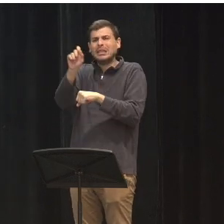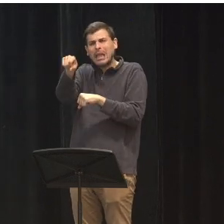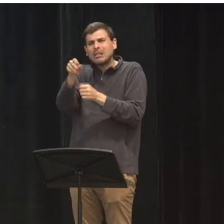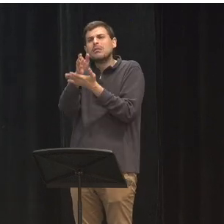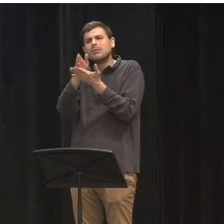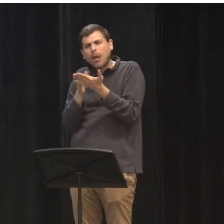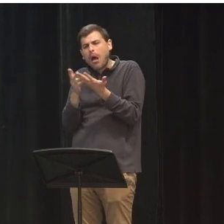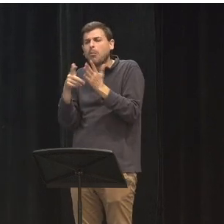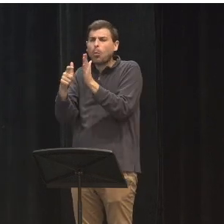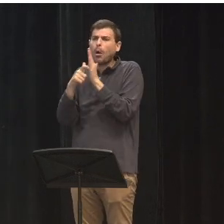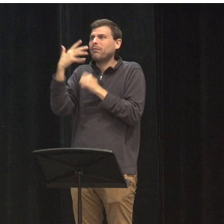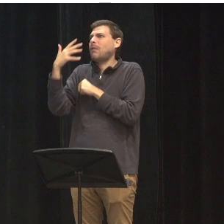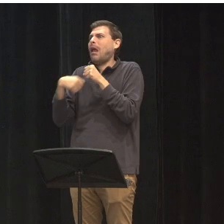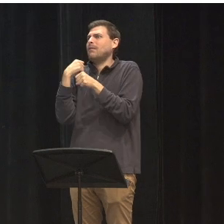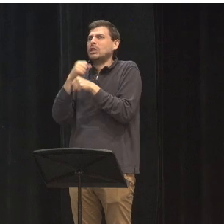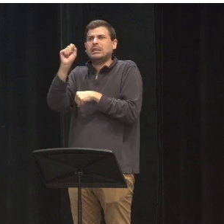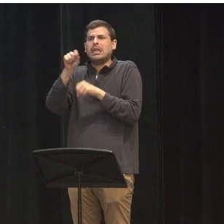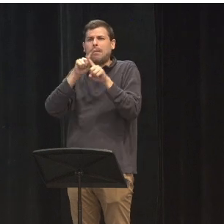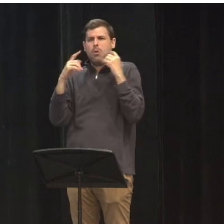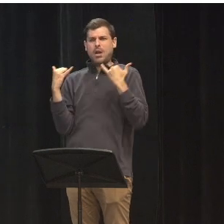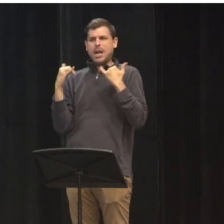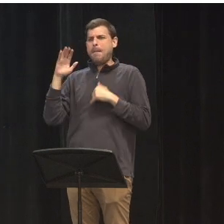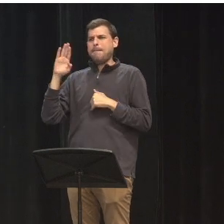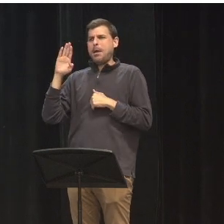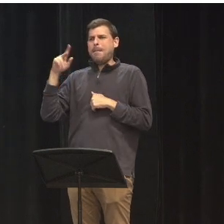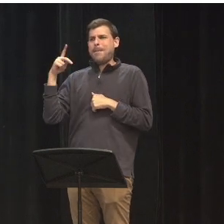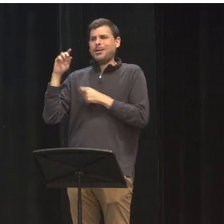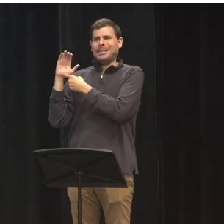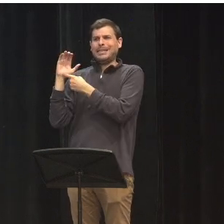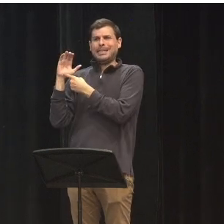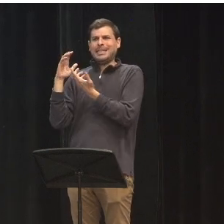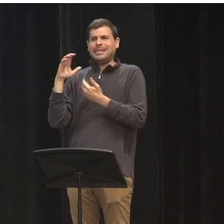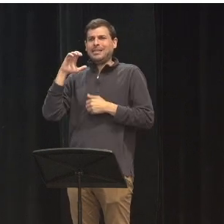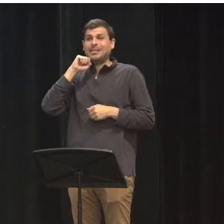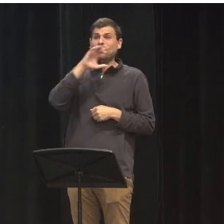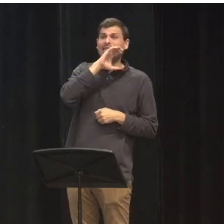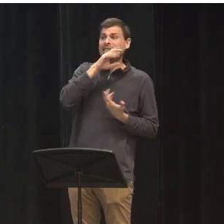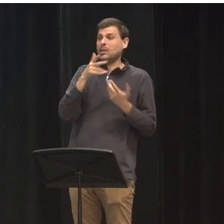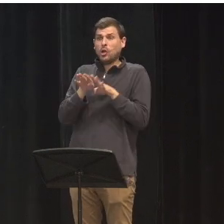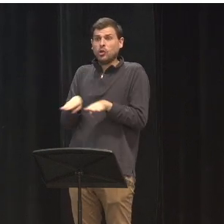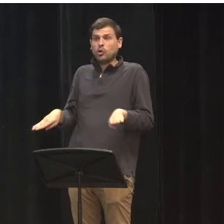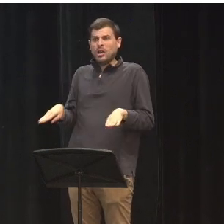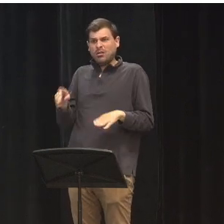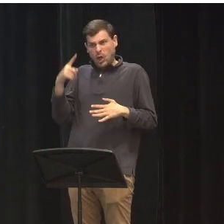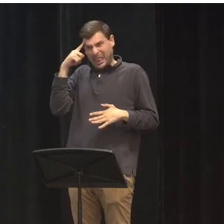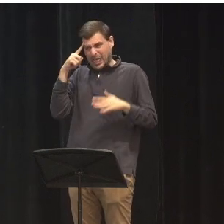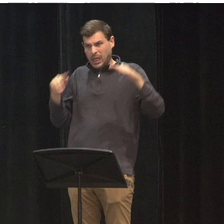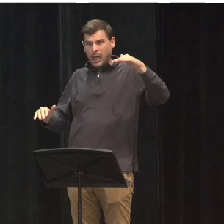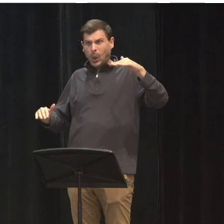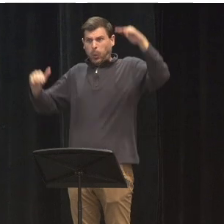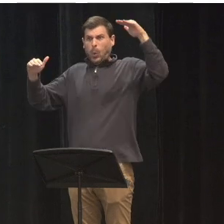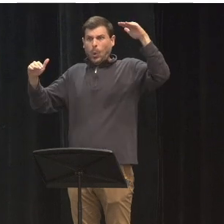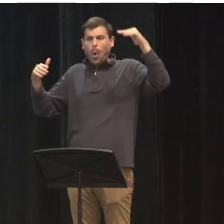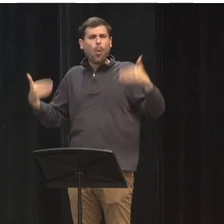when you think of it in terms of the children who live in Battery Park City, or for that matter, the seniors, for kids, 5 years is a significant